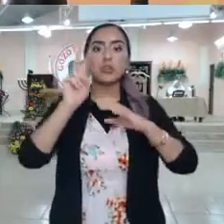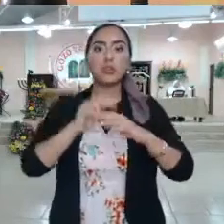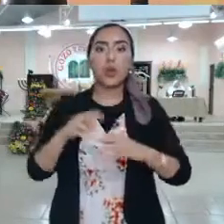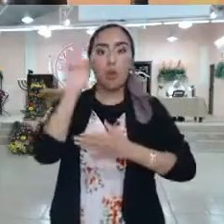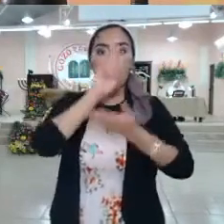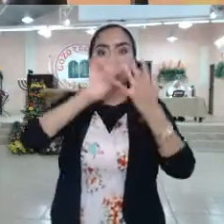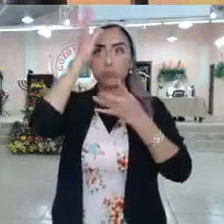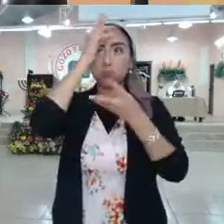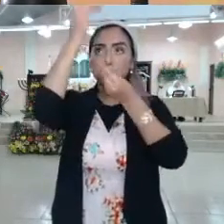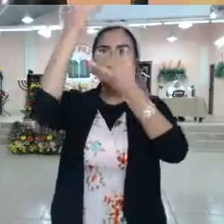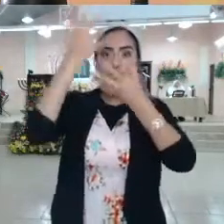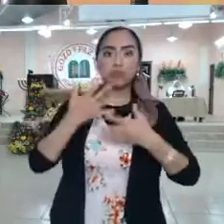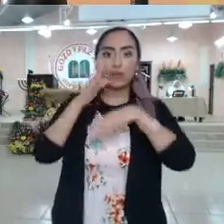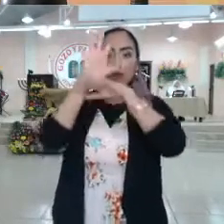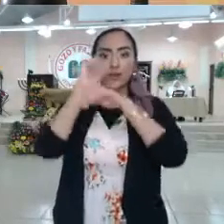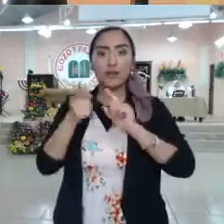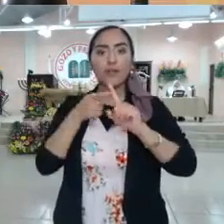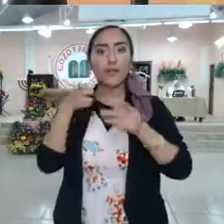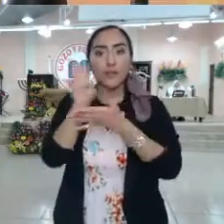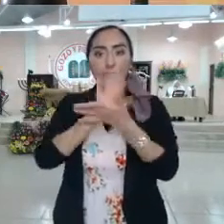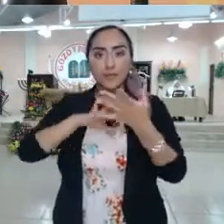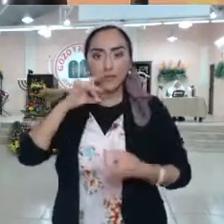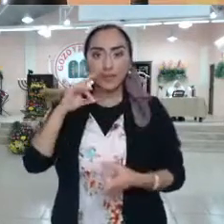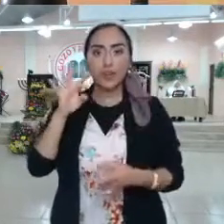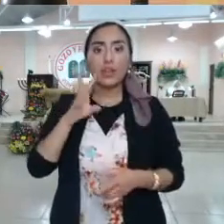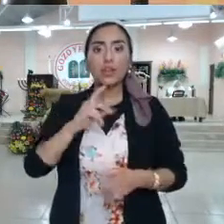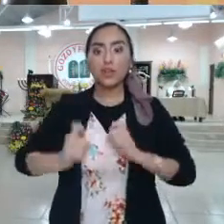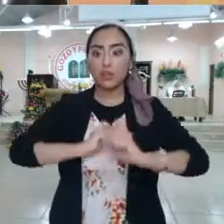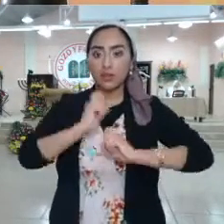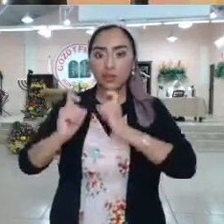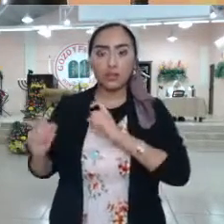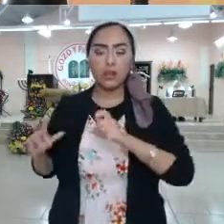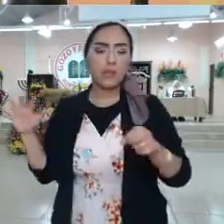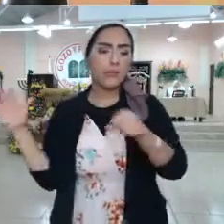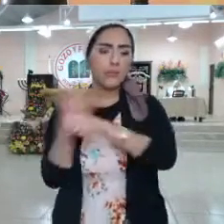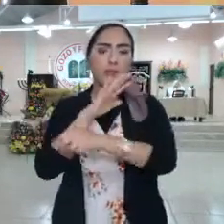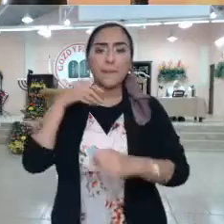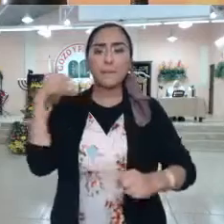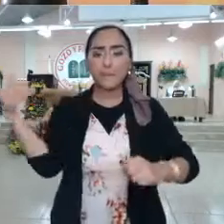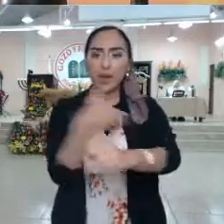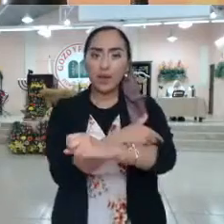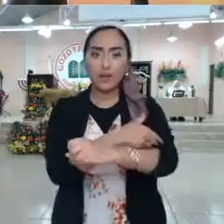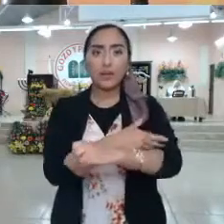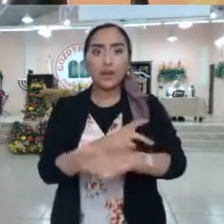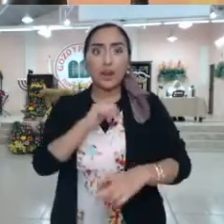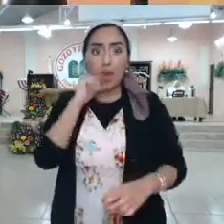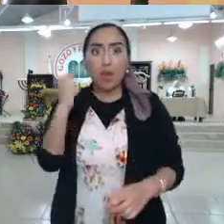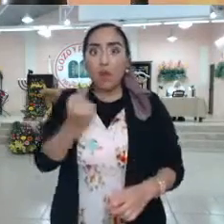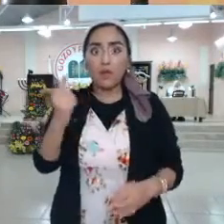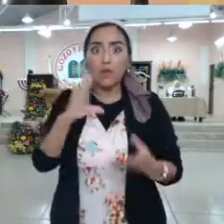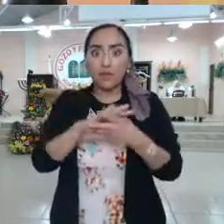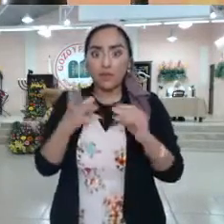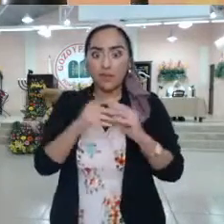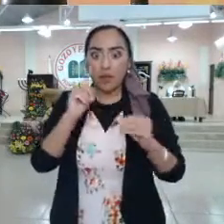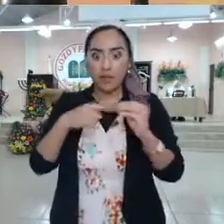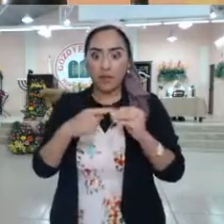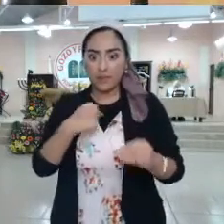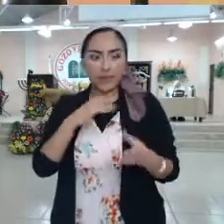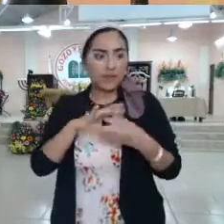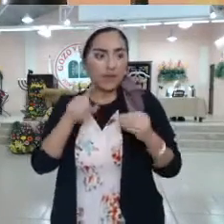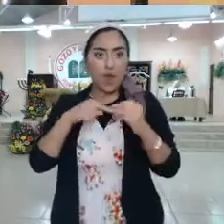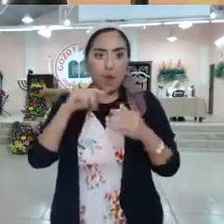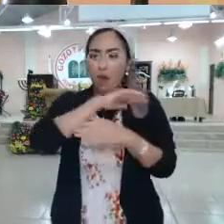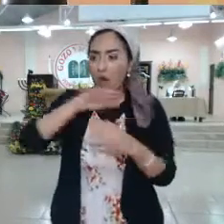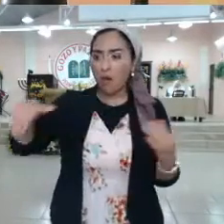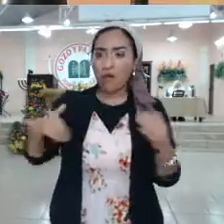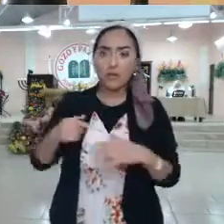dreams, revelations. The traveler gives gifts of His Raha Kodesh. He fills them with power. I'm not only talking about